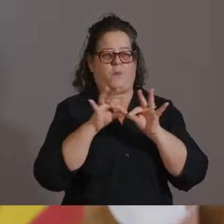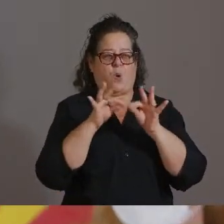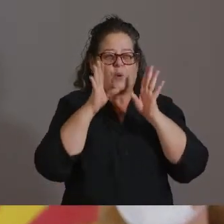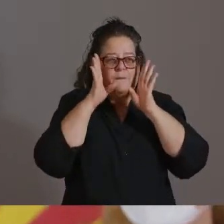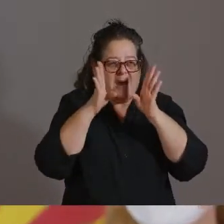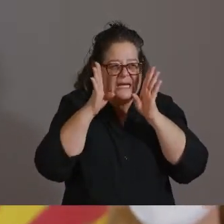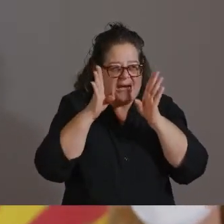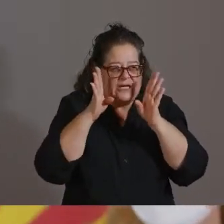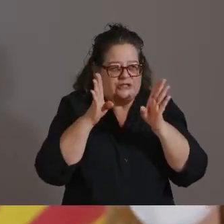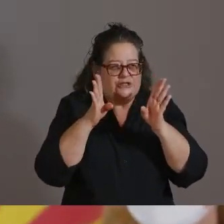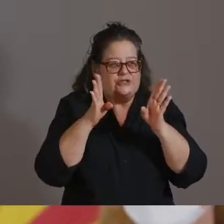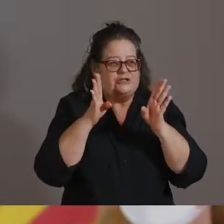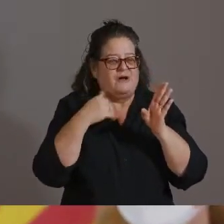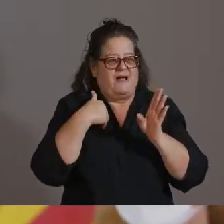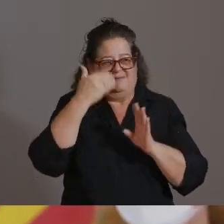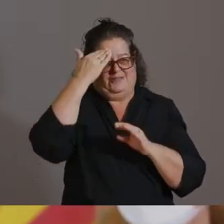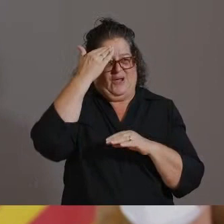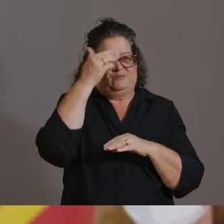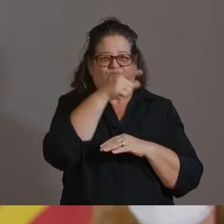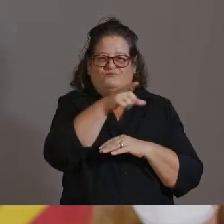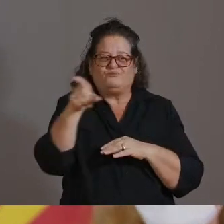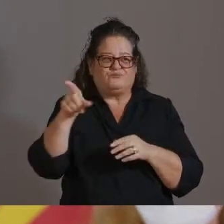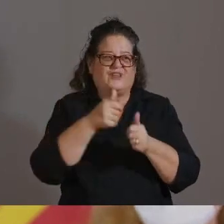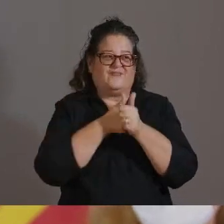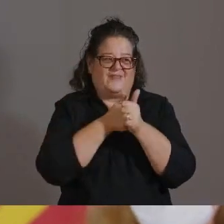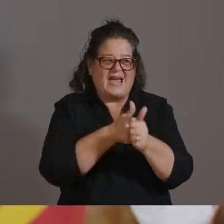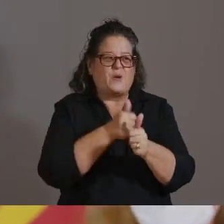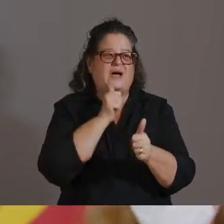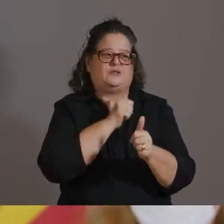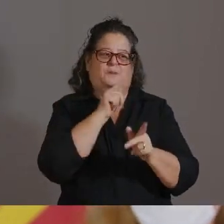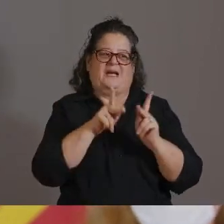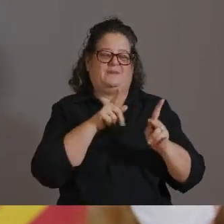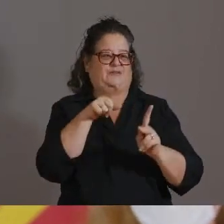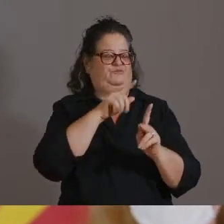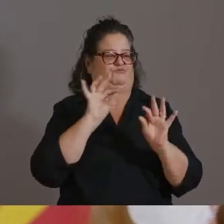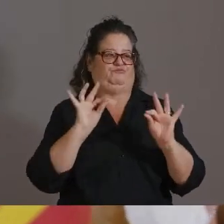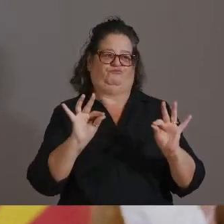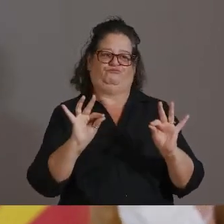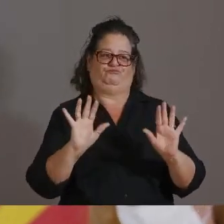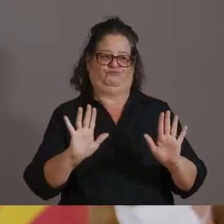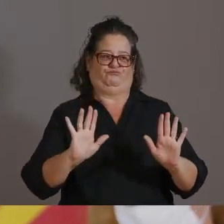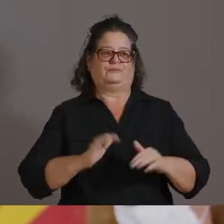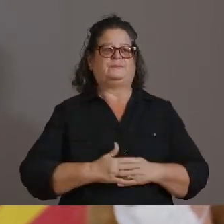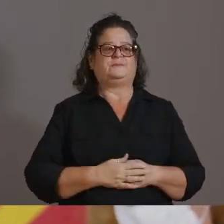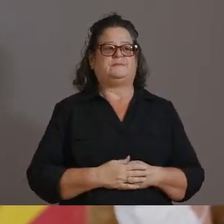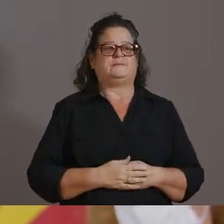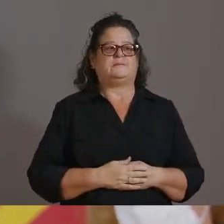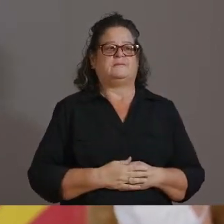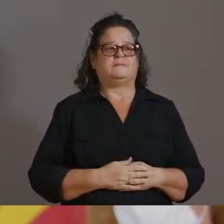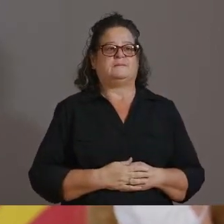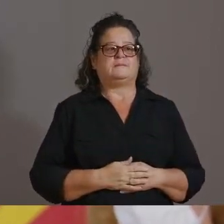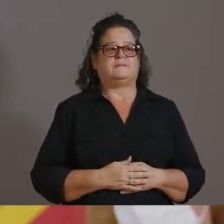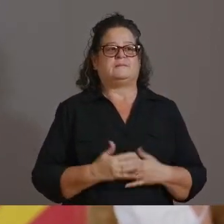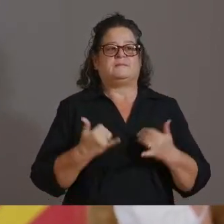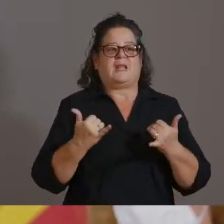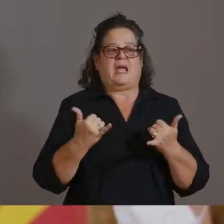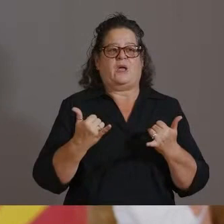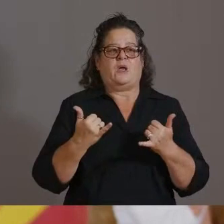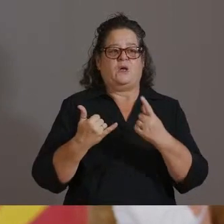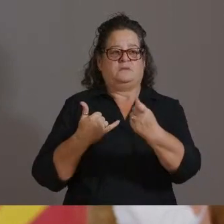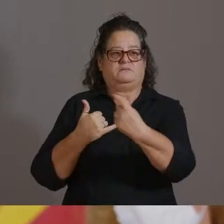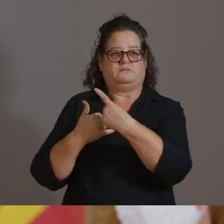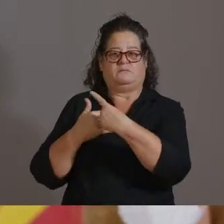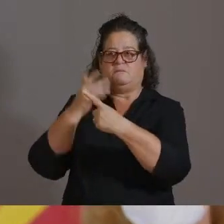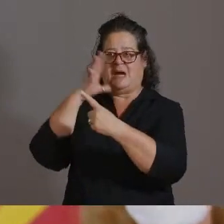in doing, and I'm very grateful. Good afternoon, Governor. I wanted to ask you about like school reopenings. A lot